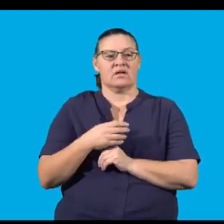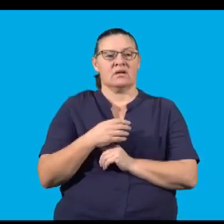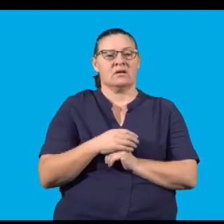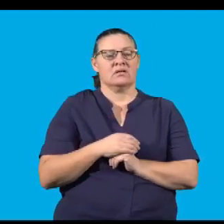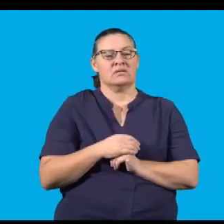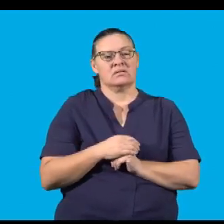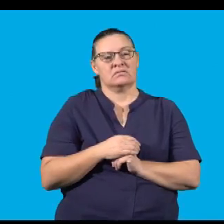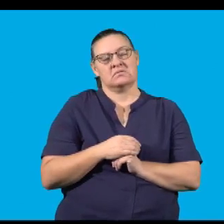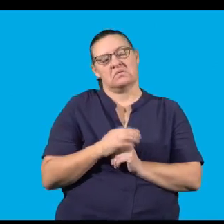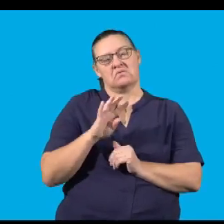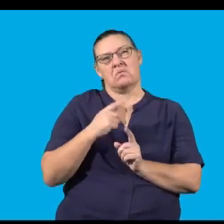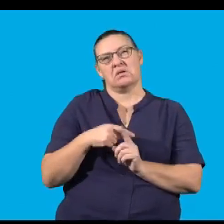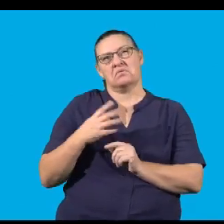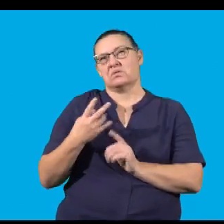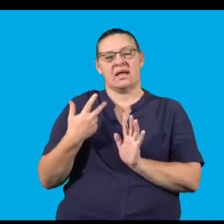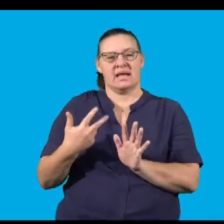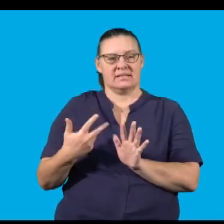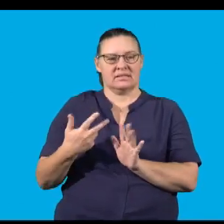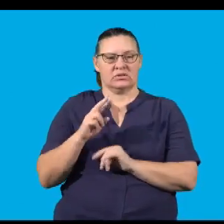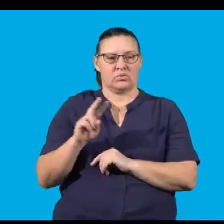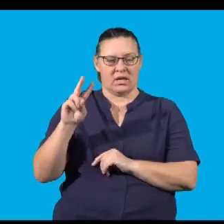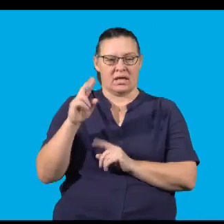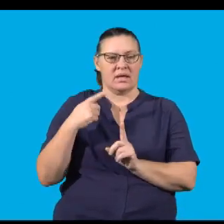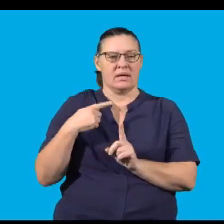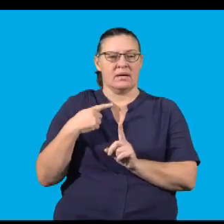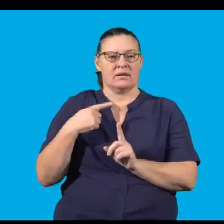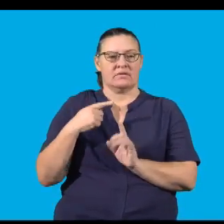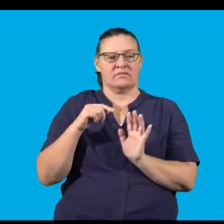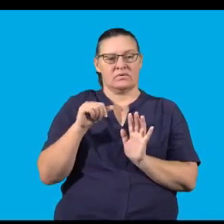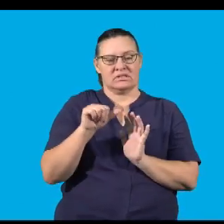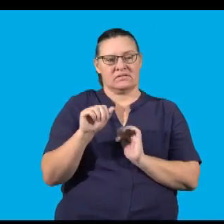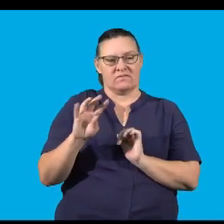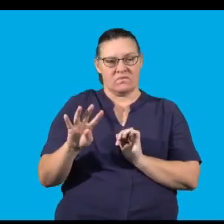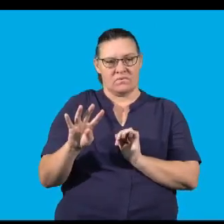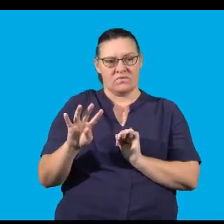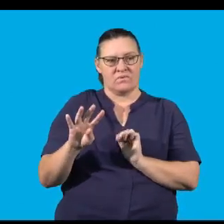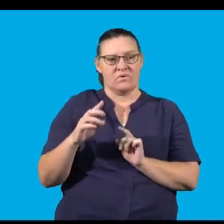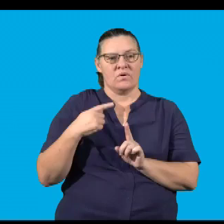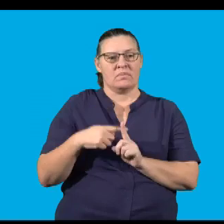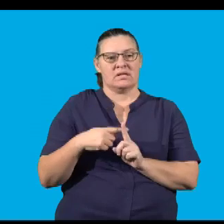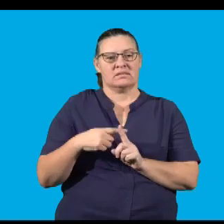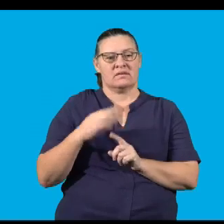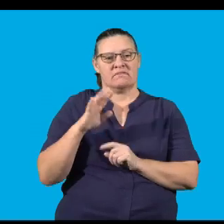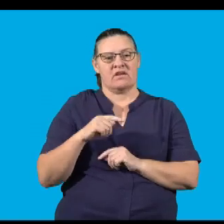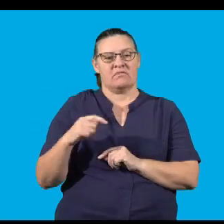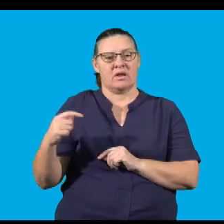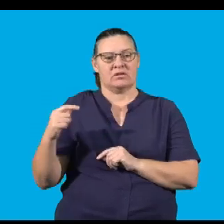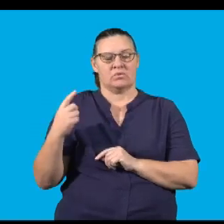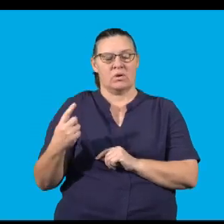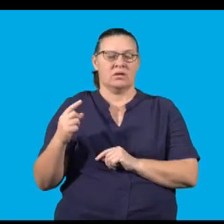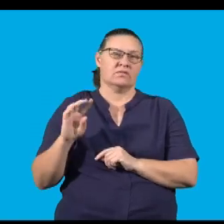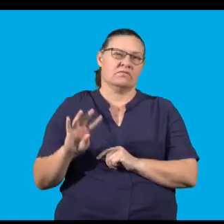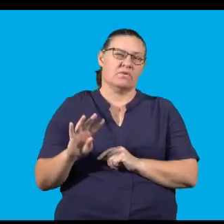4 minus 4, it's 4 plus 4, which is 8. 8 squared is 64 plus